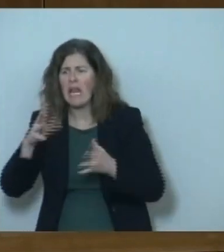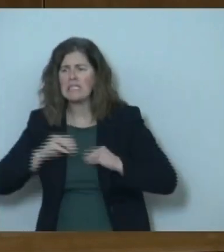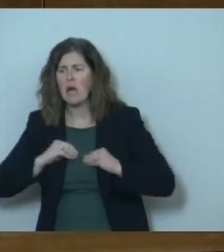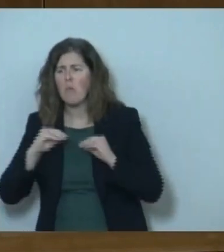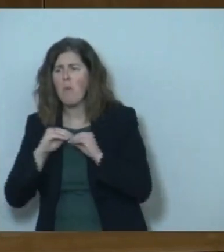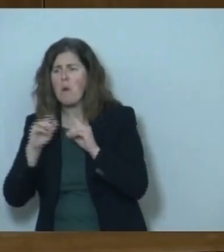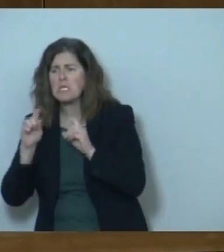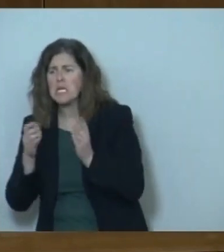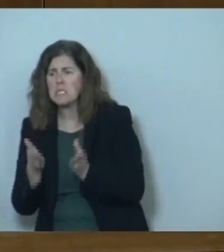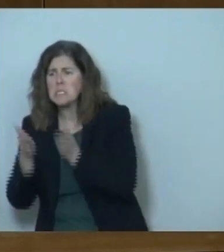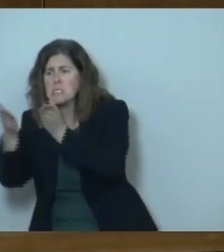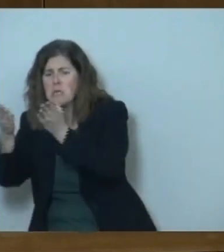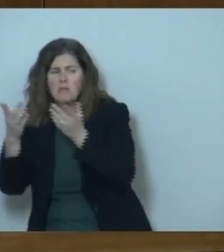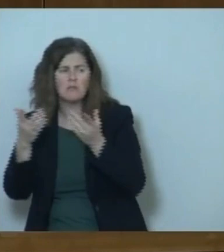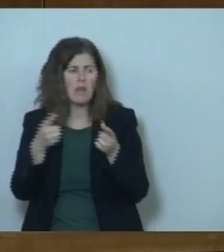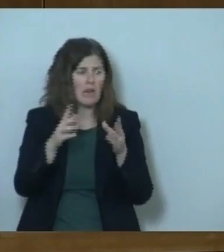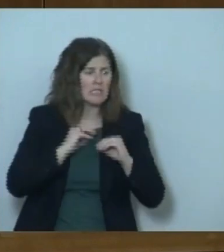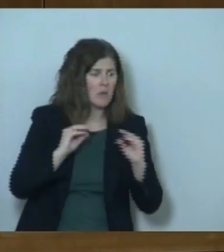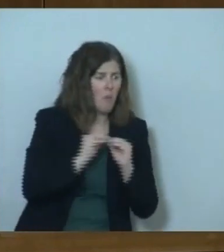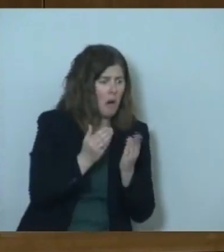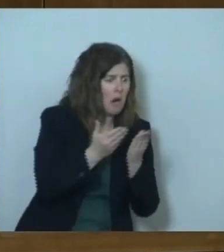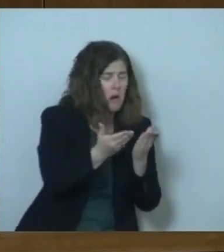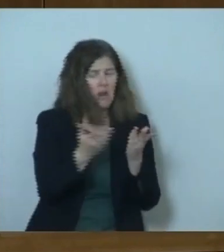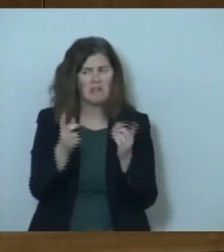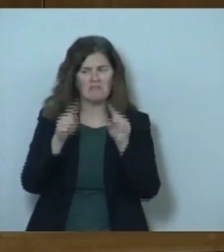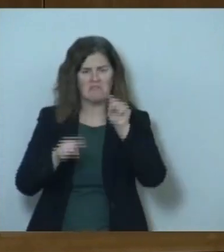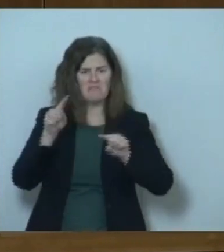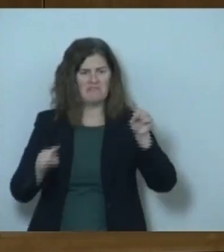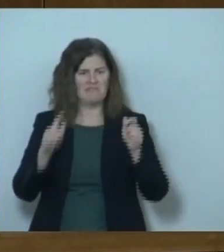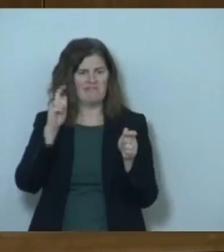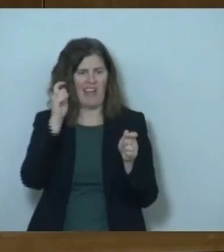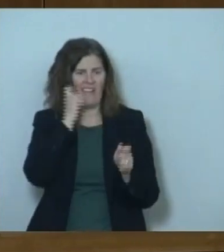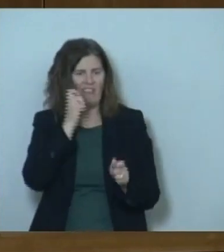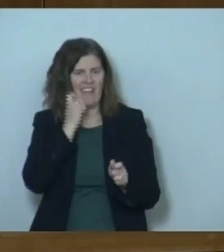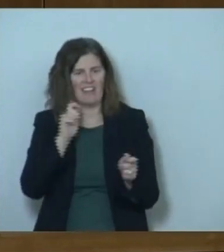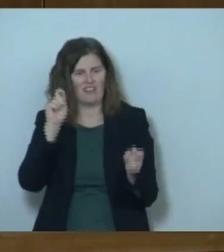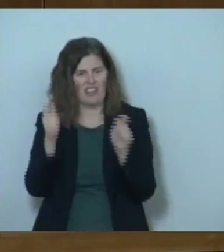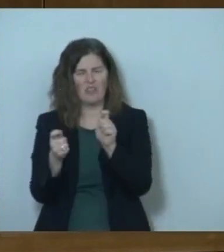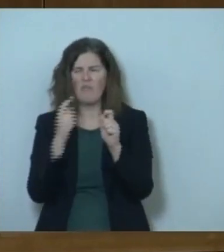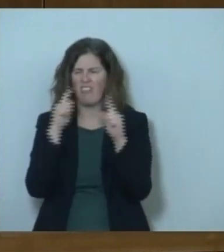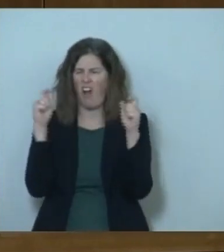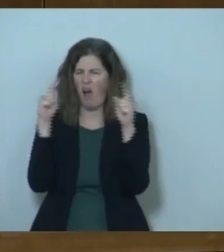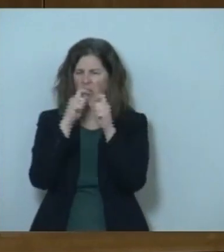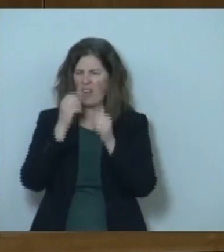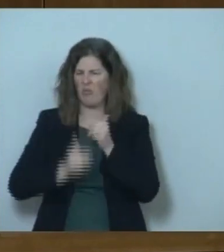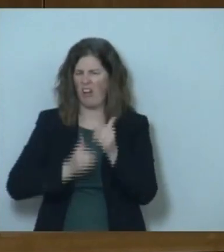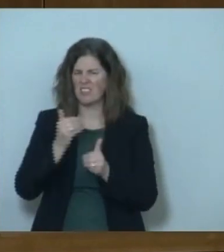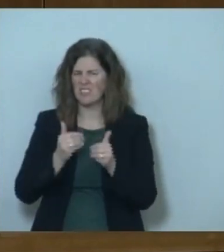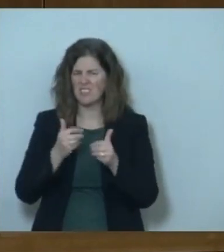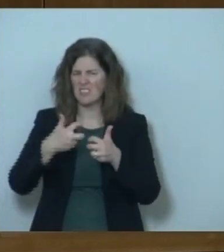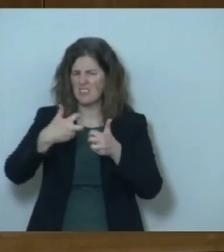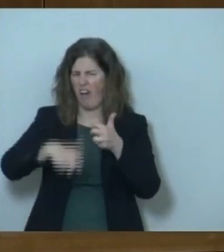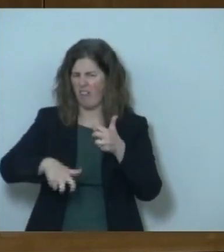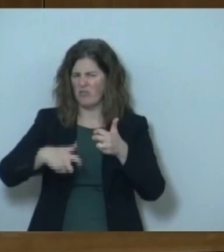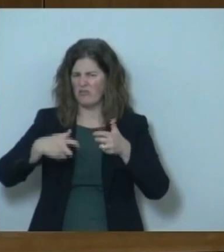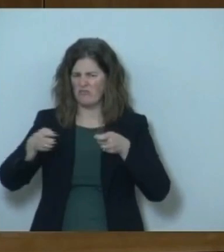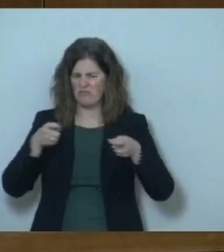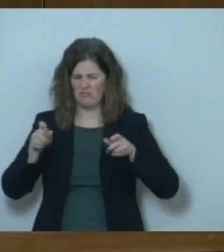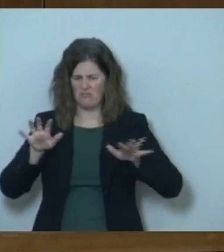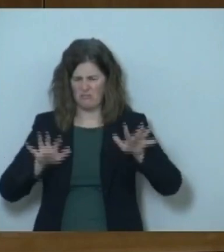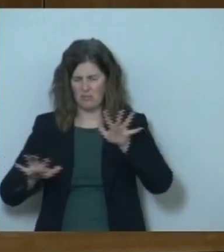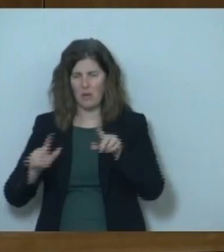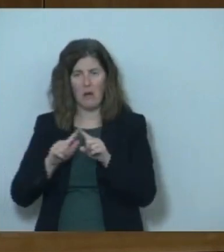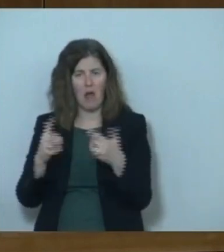number of specimens that we are collecting. So it's a complicated process, and it's difficult to manage, but